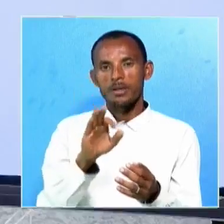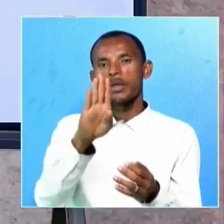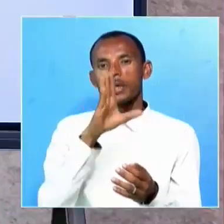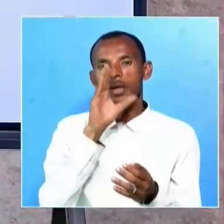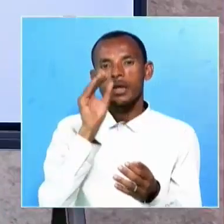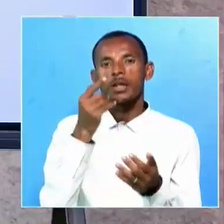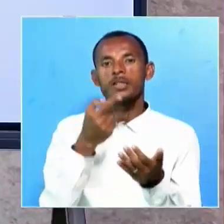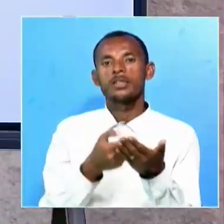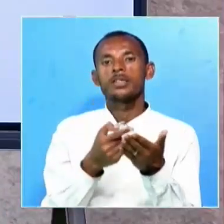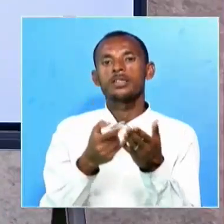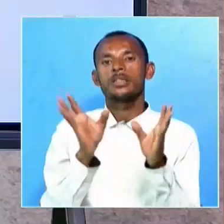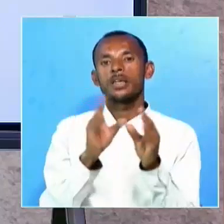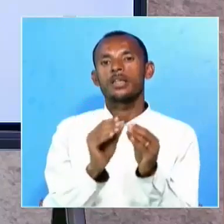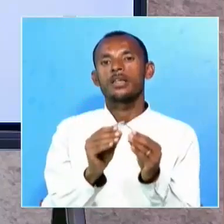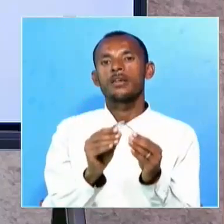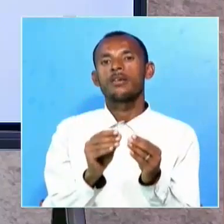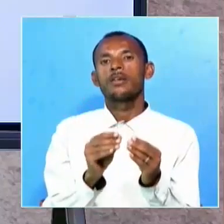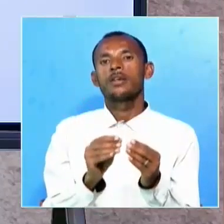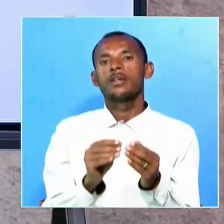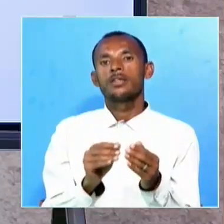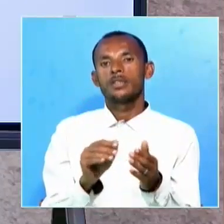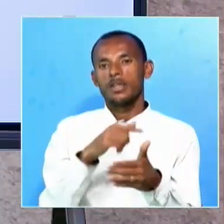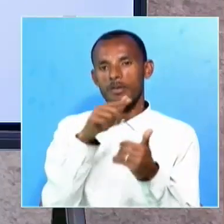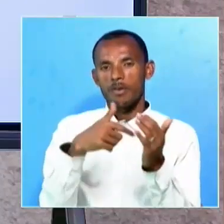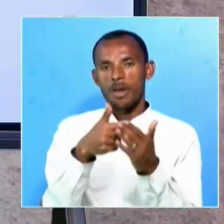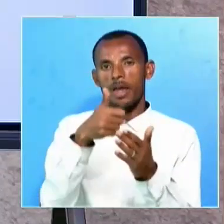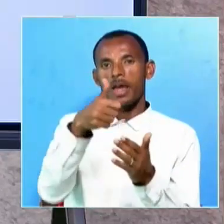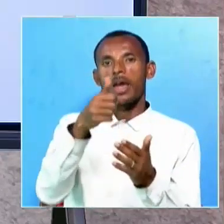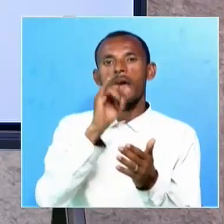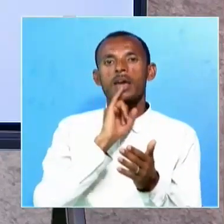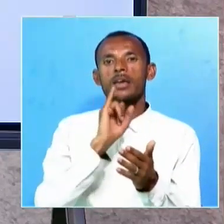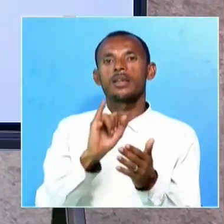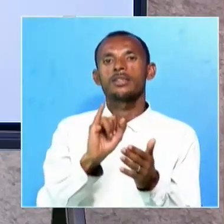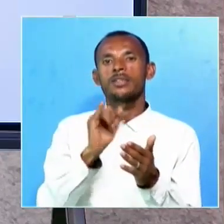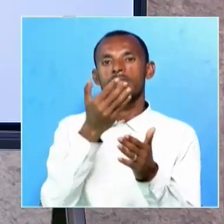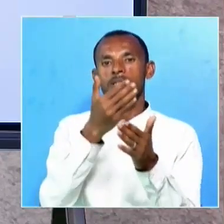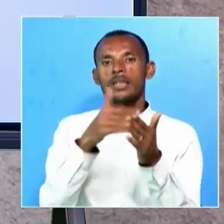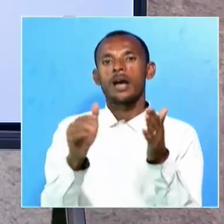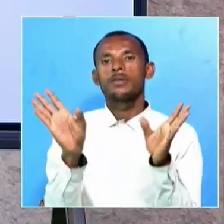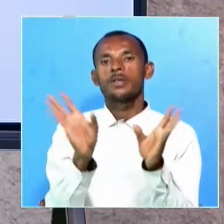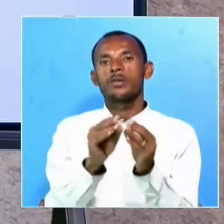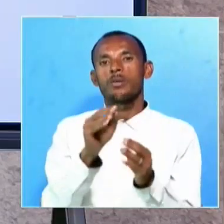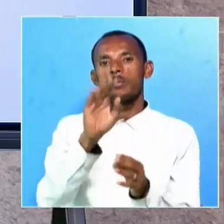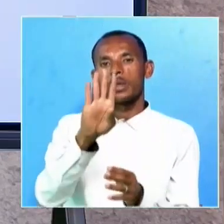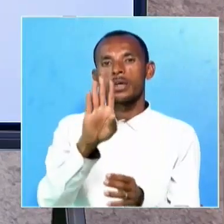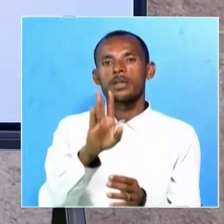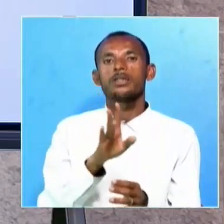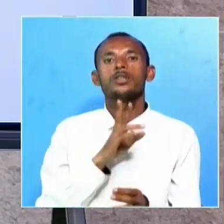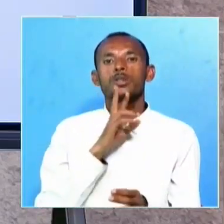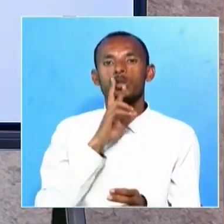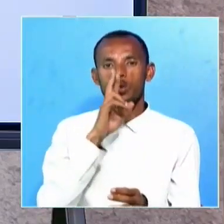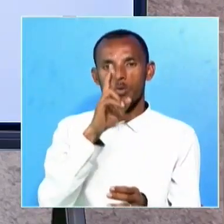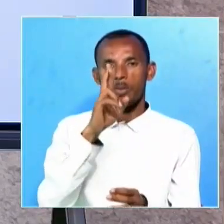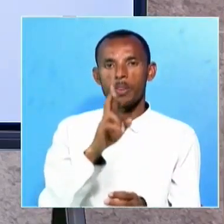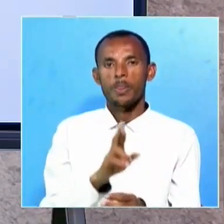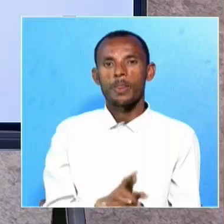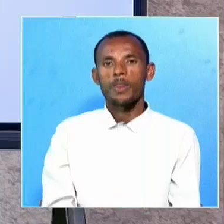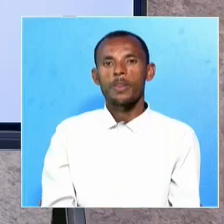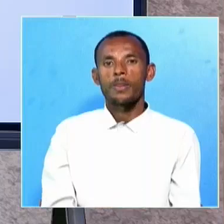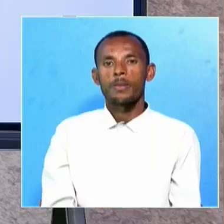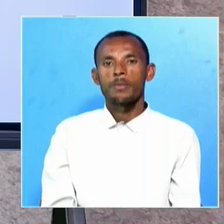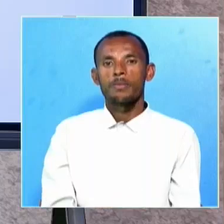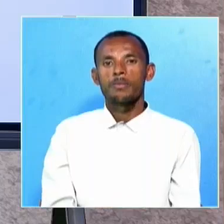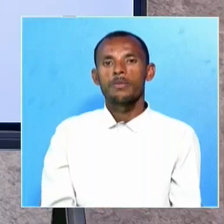elements of this set are also found there. Therefore, A is a subset of B is true statement. This one is it is